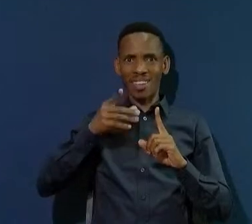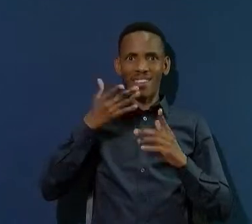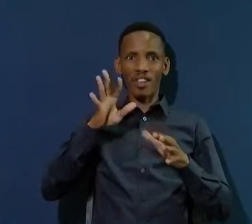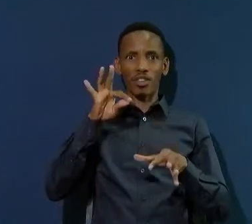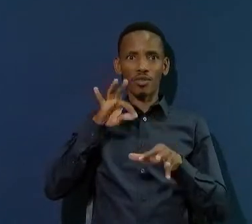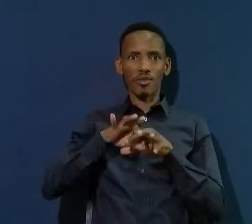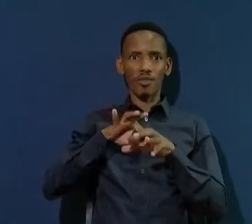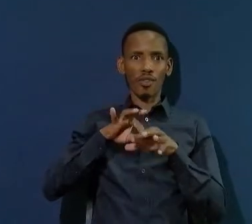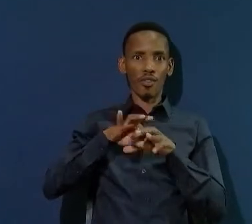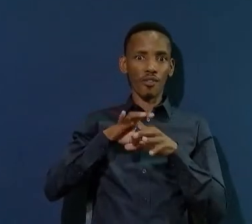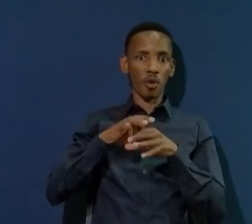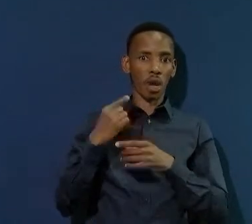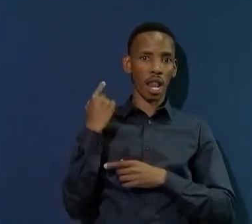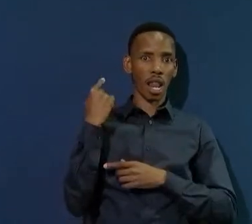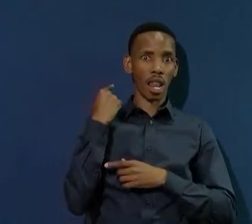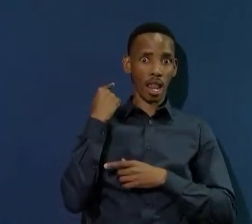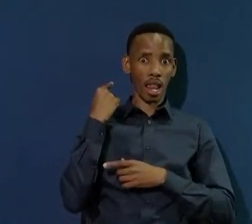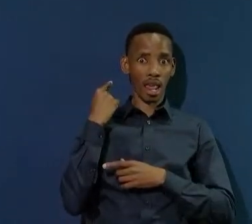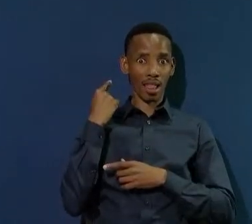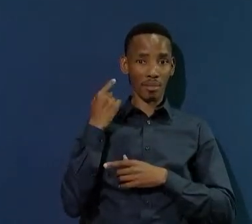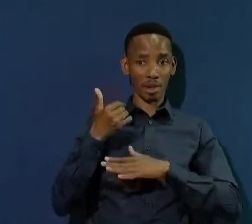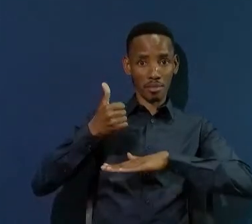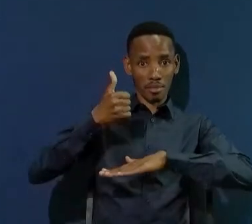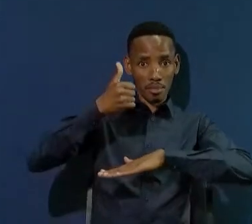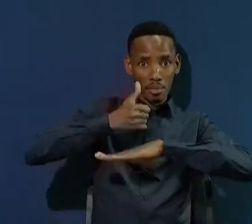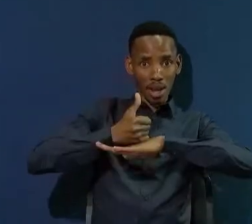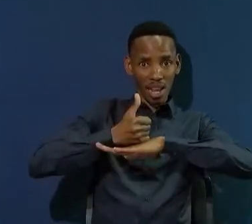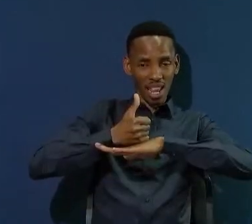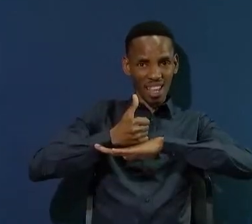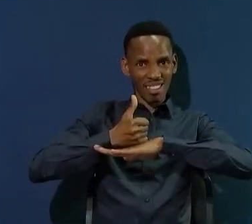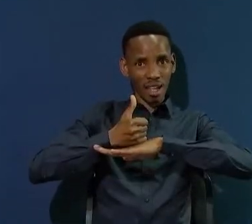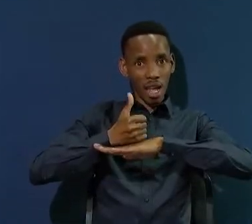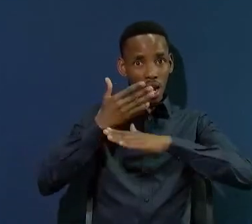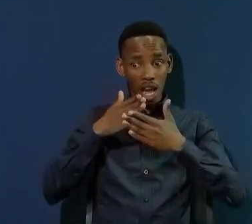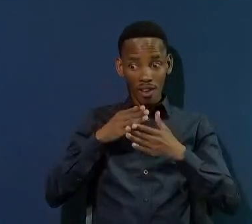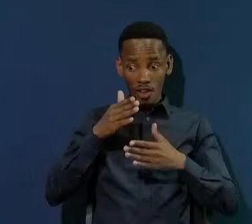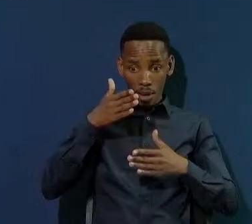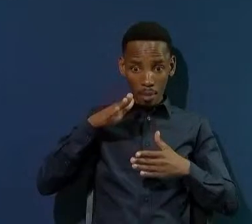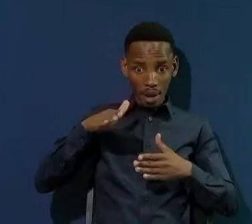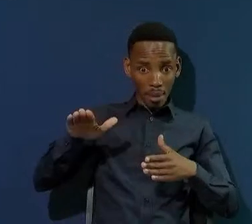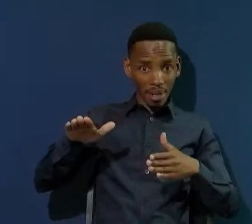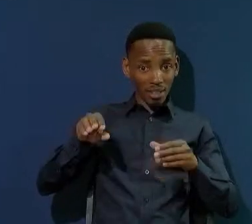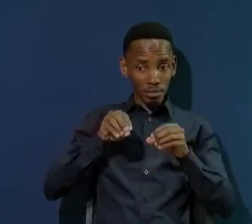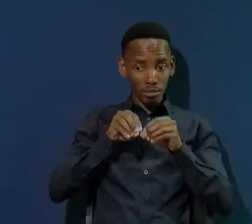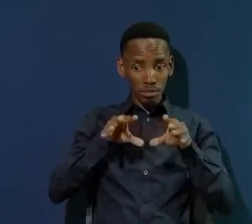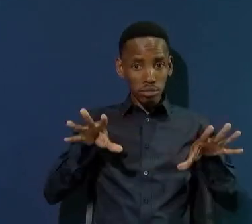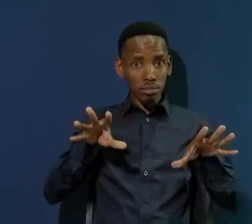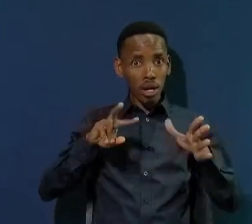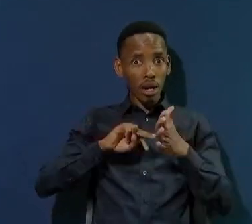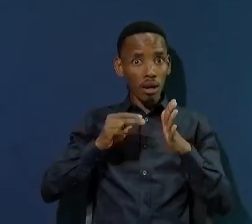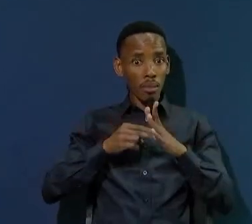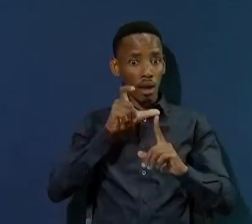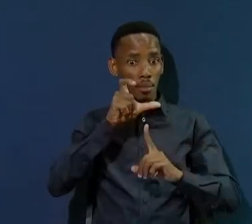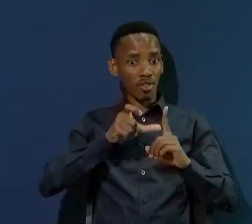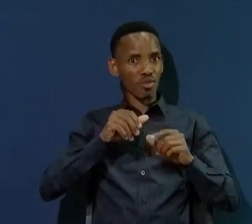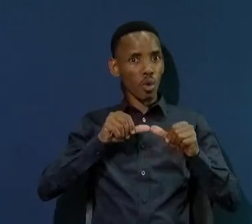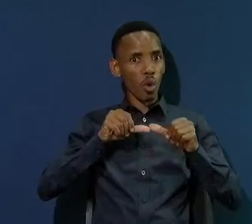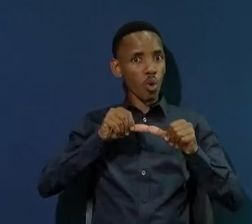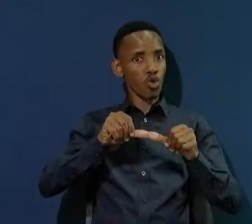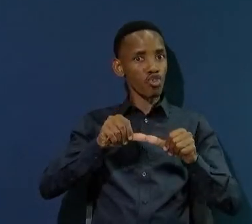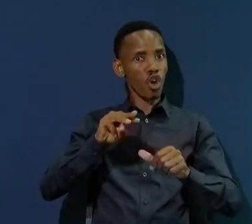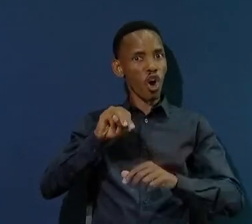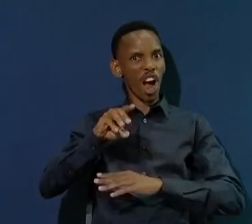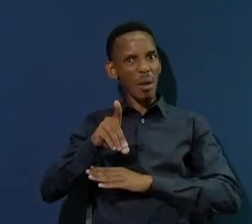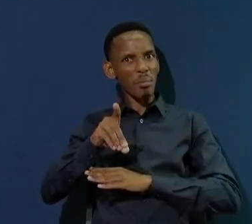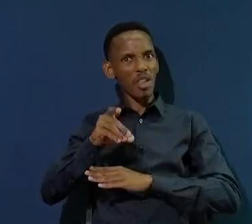a ye go mo emela ko ntlo parlamenteng a e santse le morongwa wa gagwe mo nakong ya